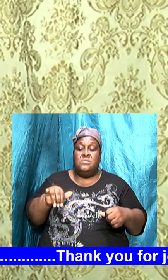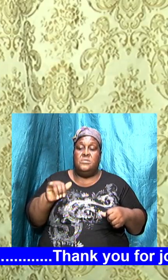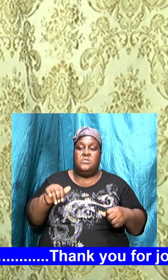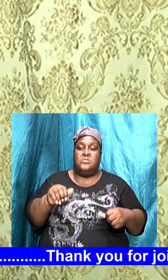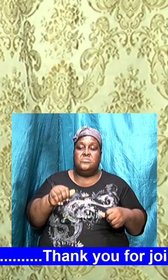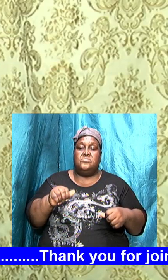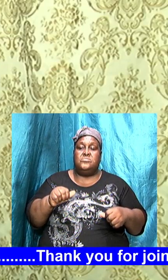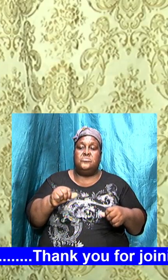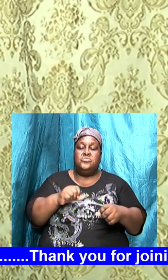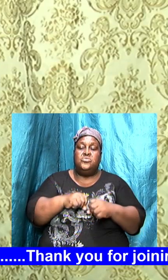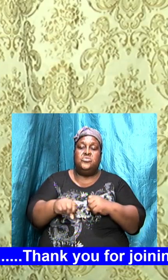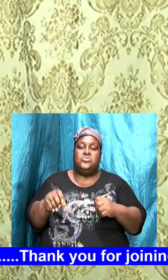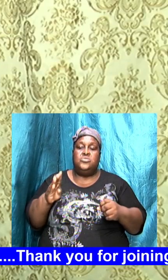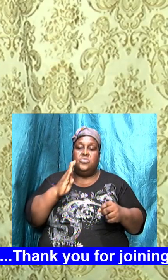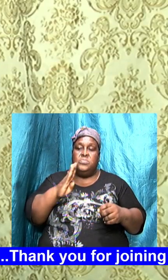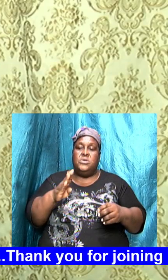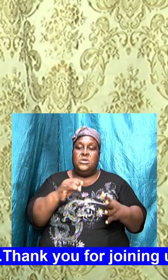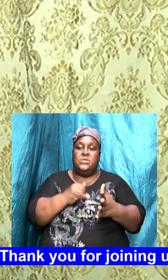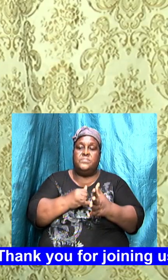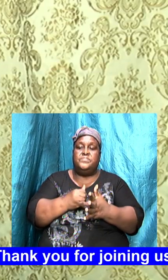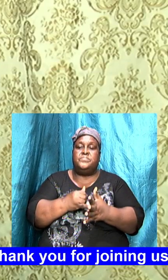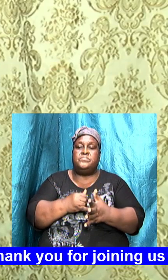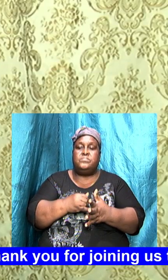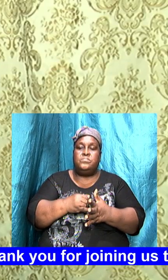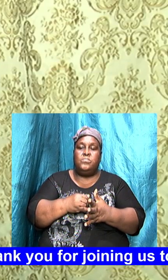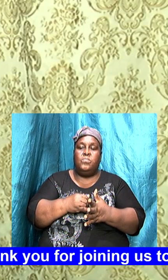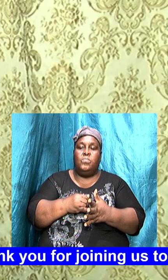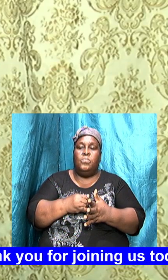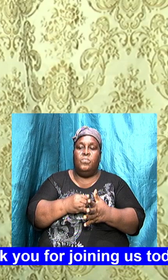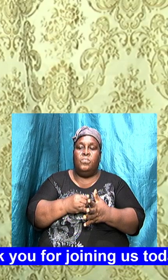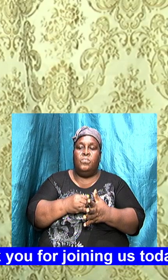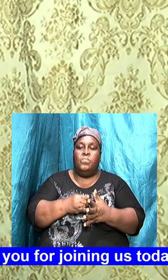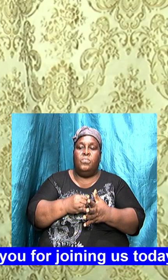So as it is, group